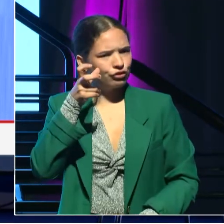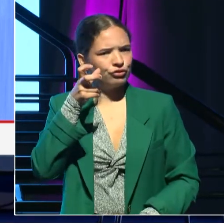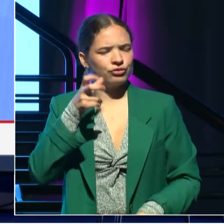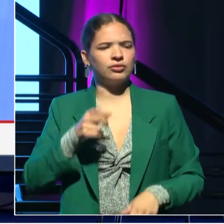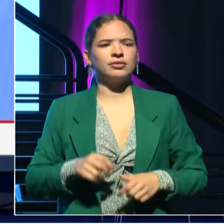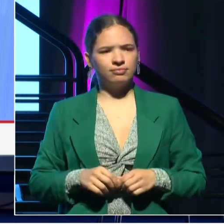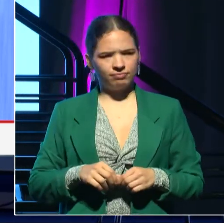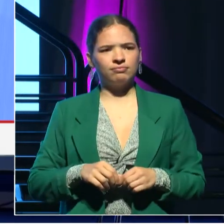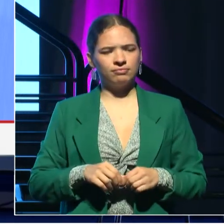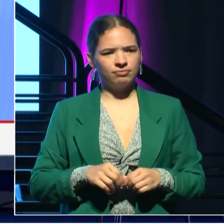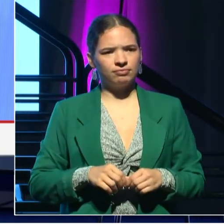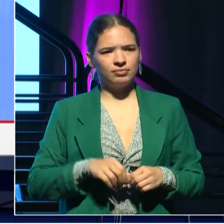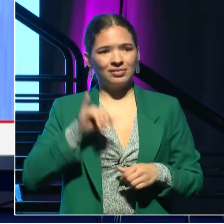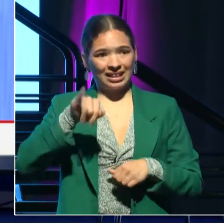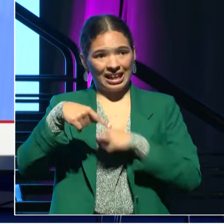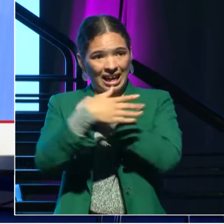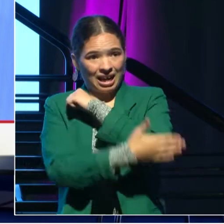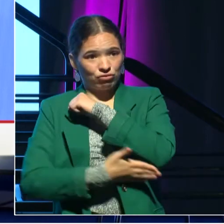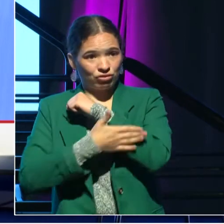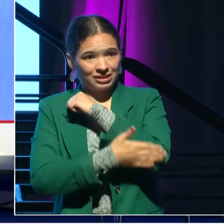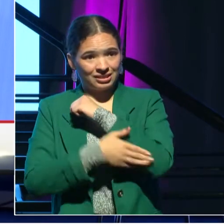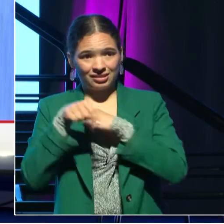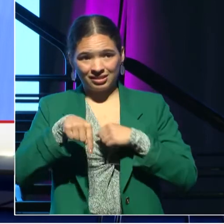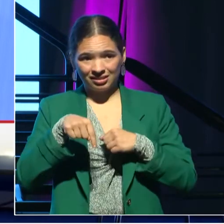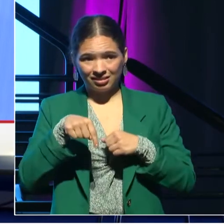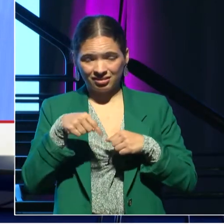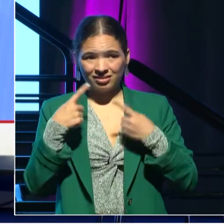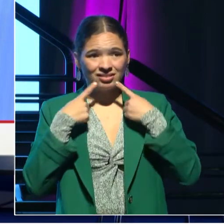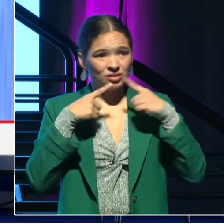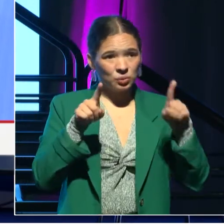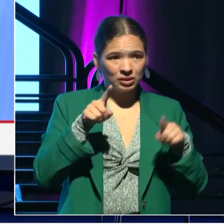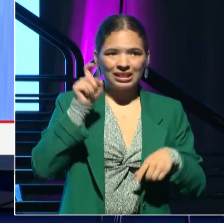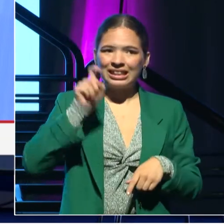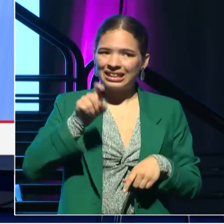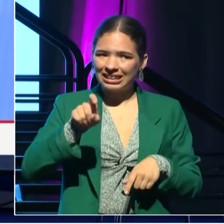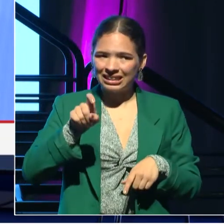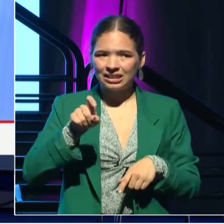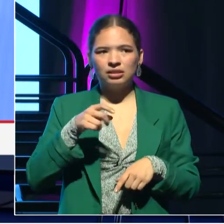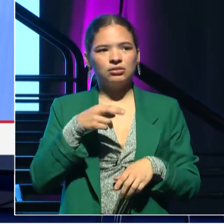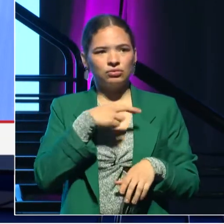as ours, you should not have to risk your life to have a baby.